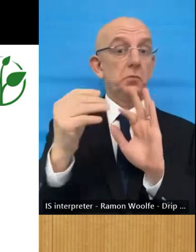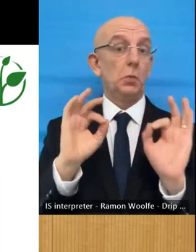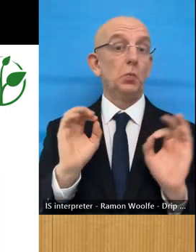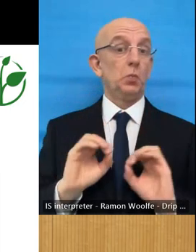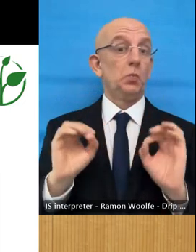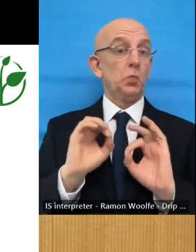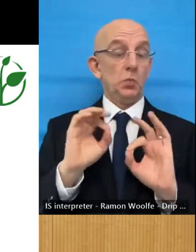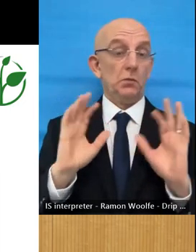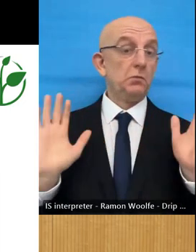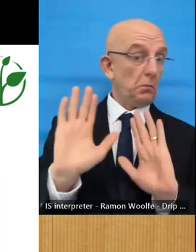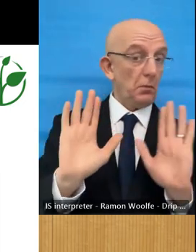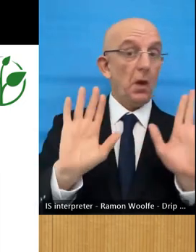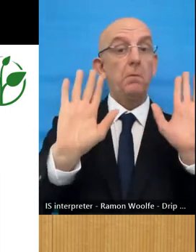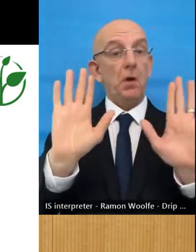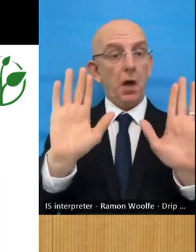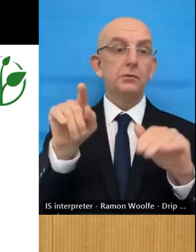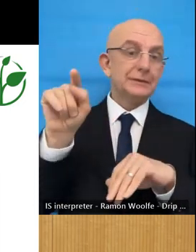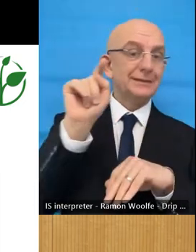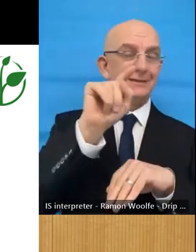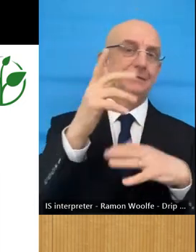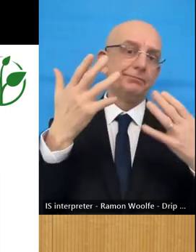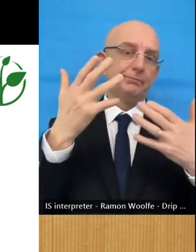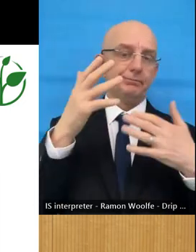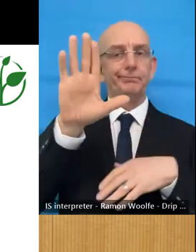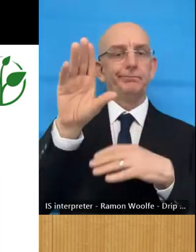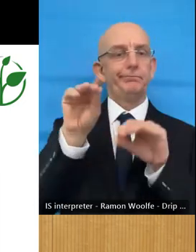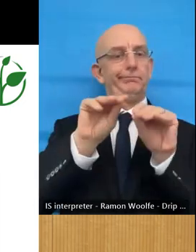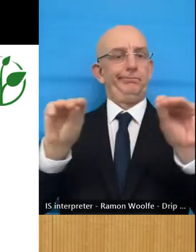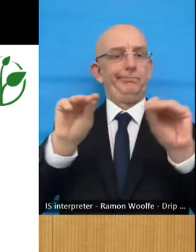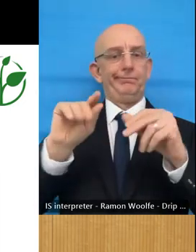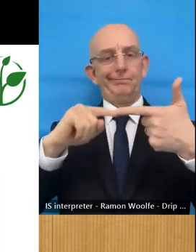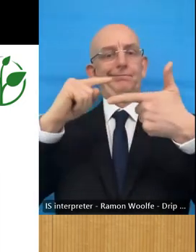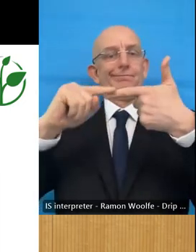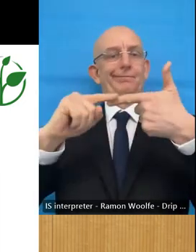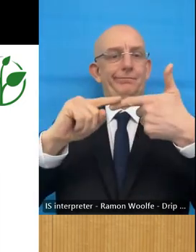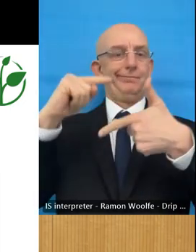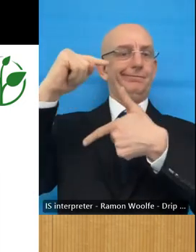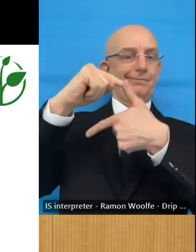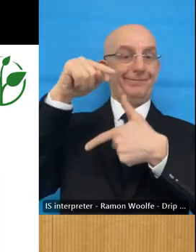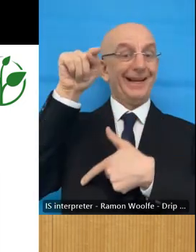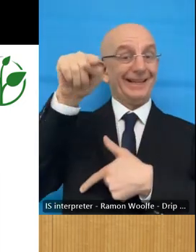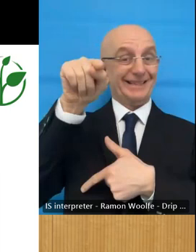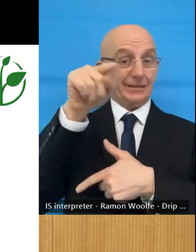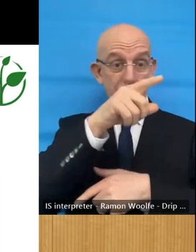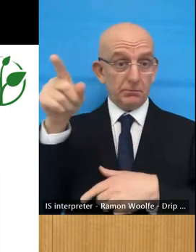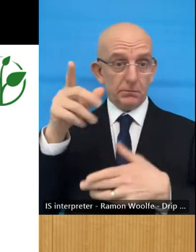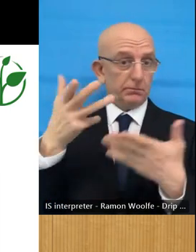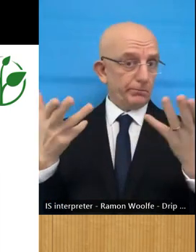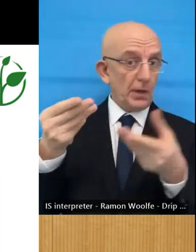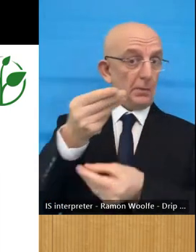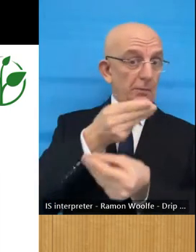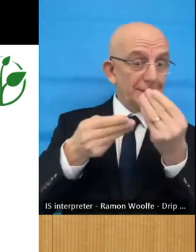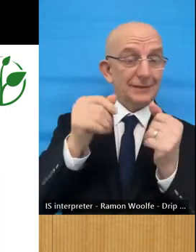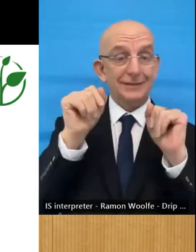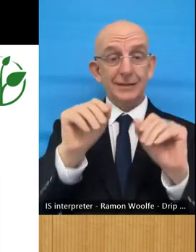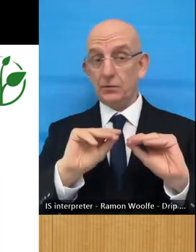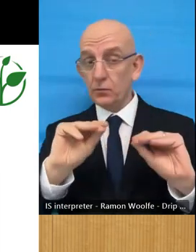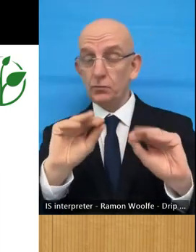into account real-world practical and financial considerations. We involve our students with disabilities through